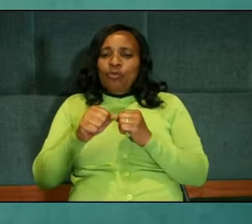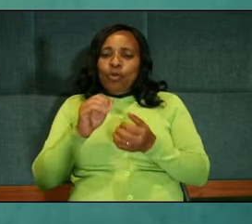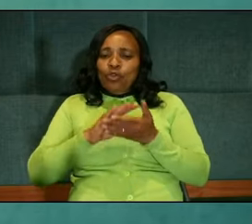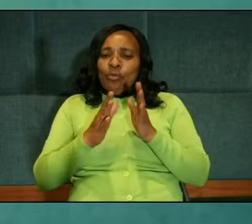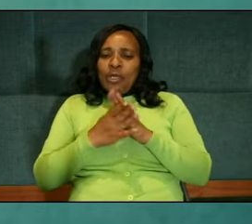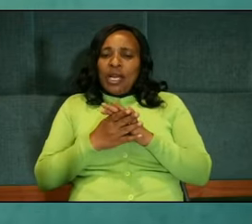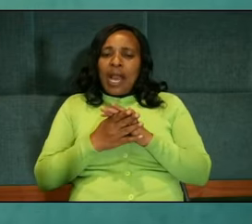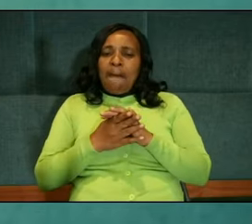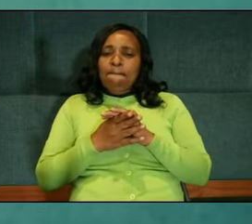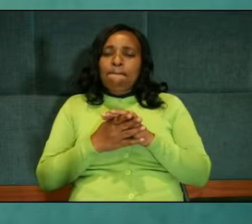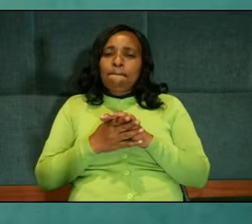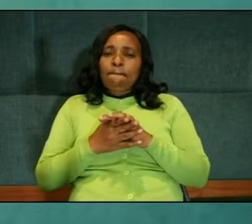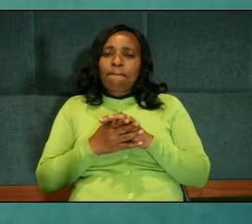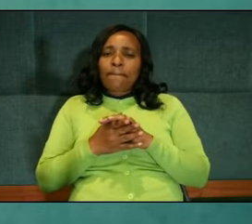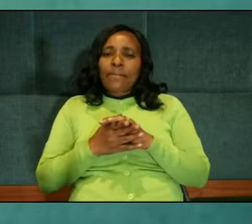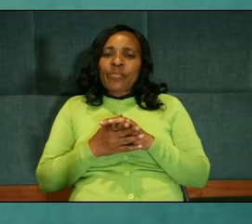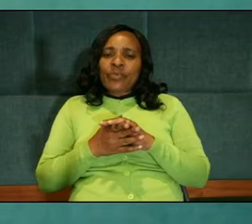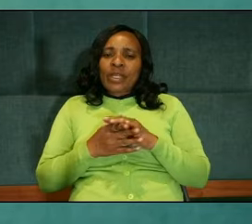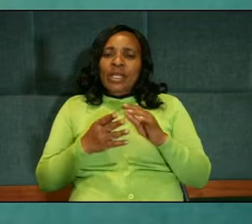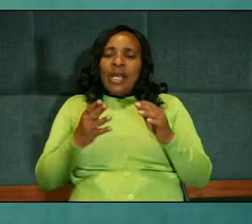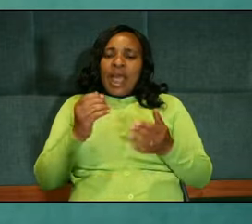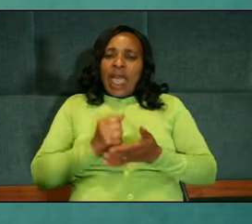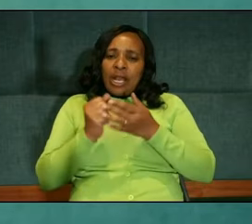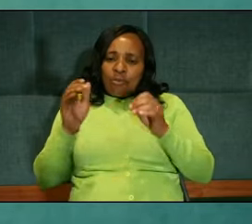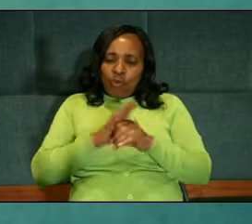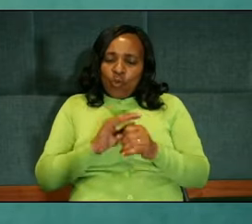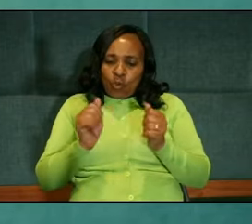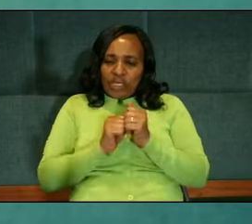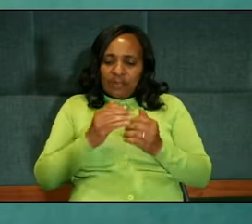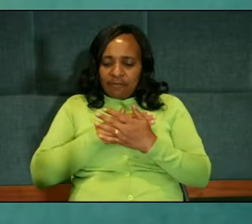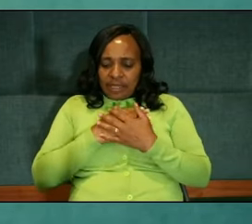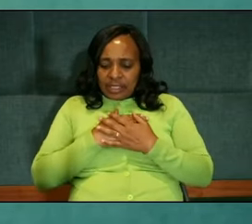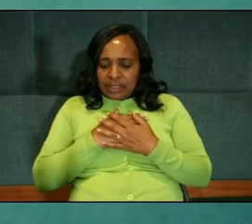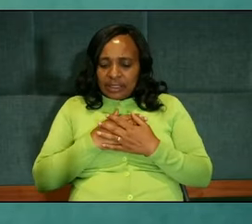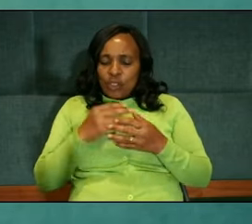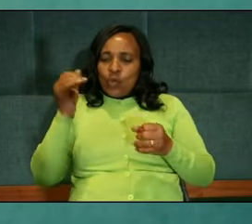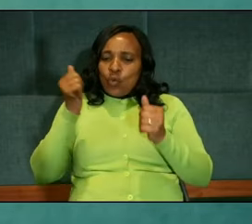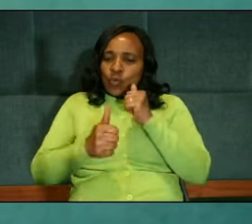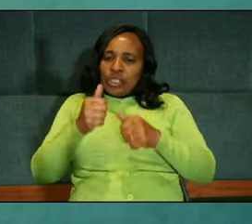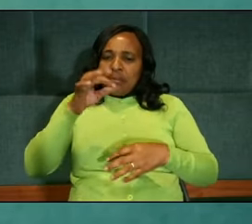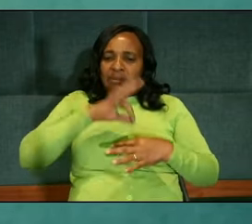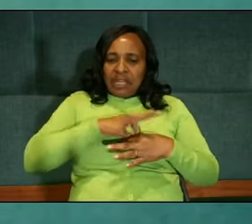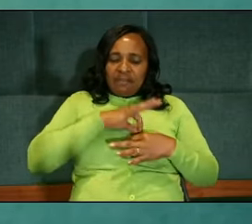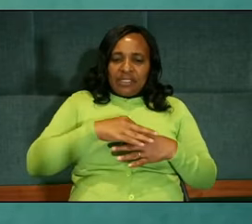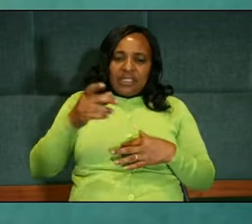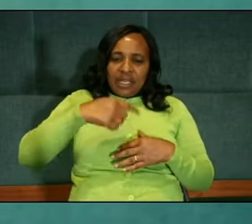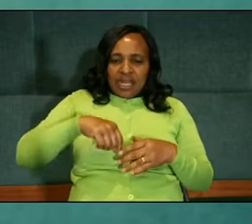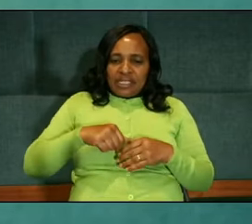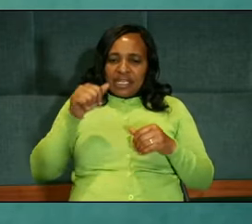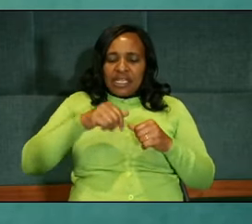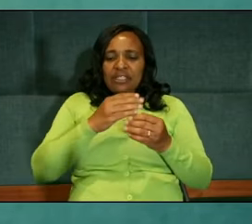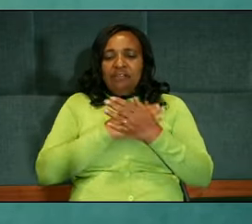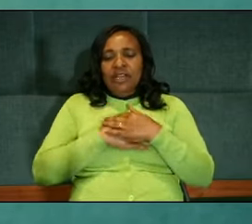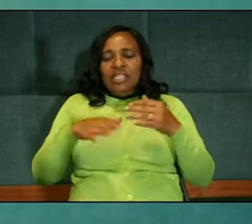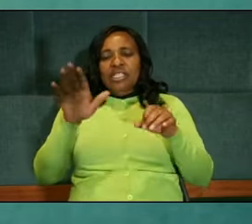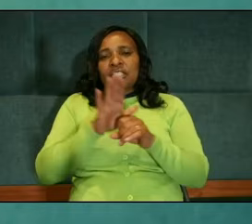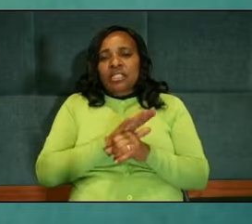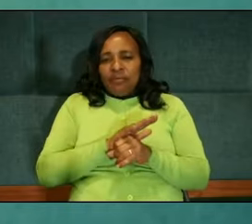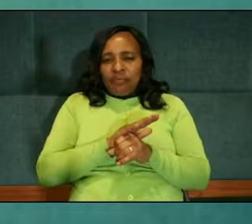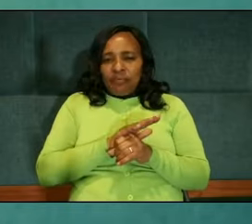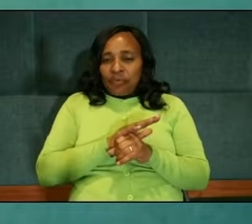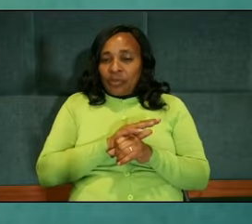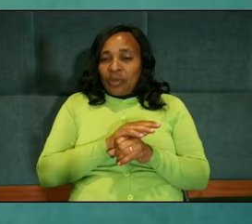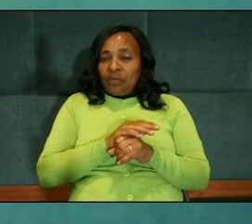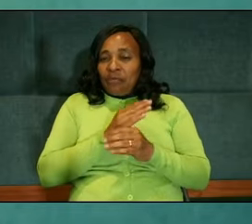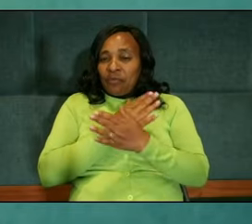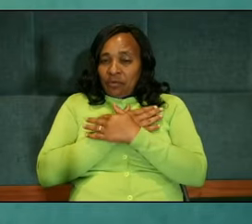vigilant on our friends. And when we see that this friendship is actually beneficial to us, this friendship is actually bearing